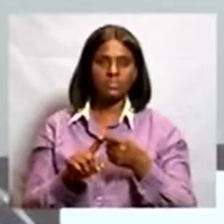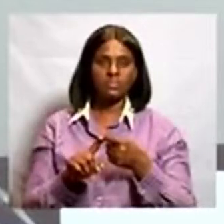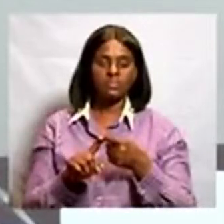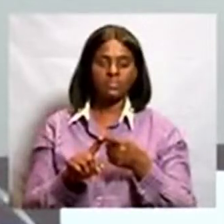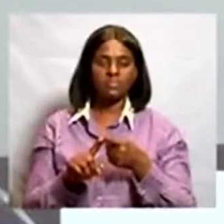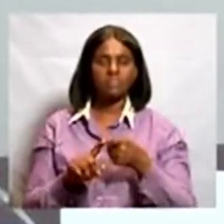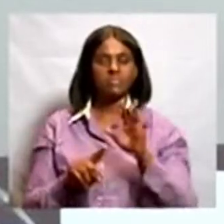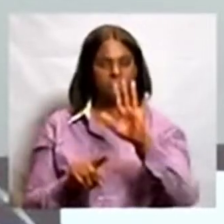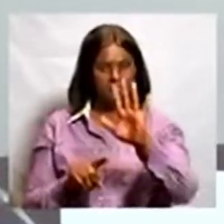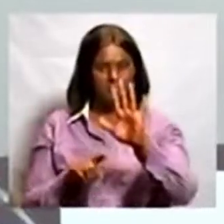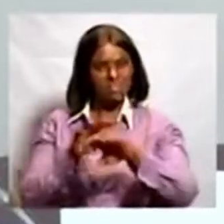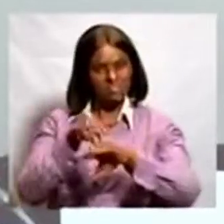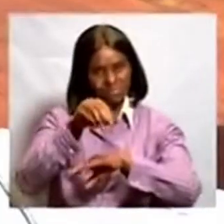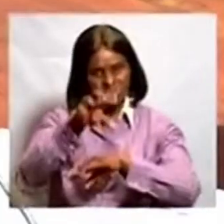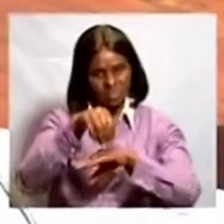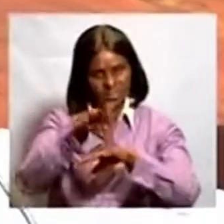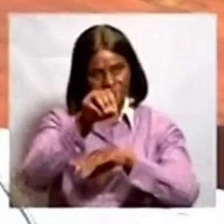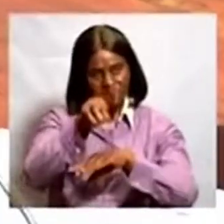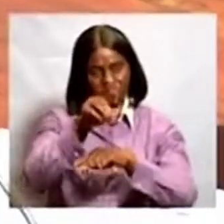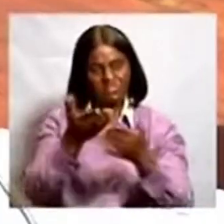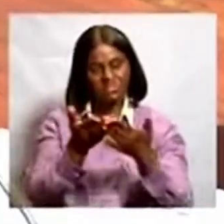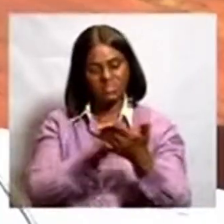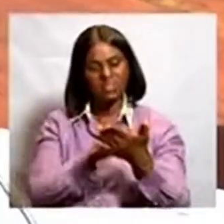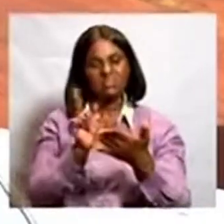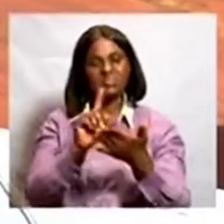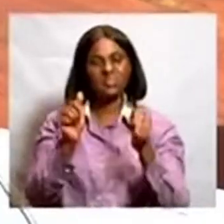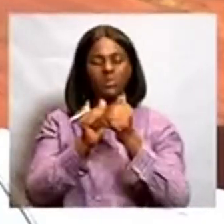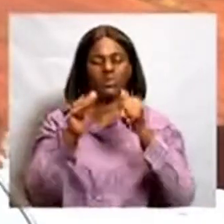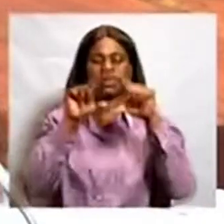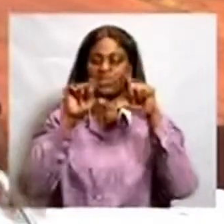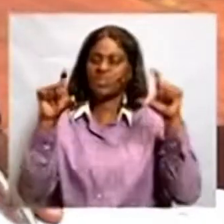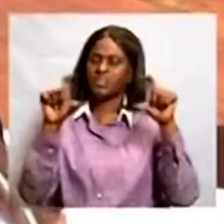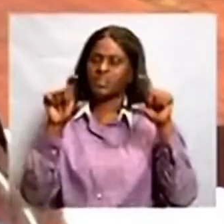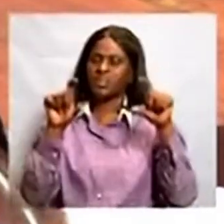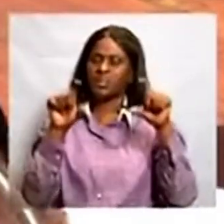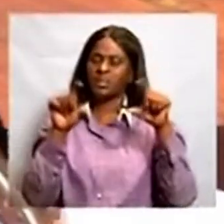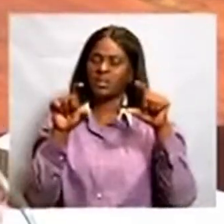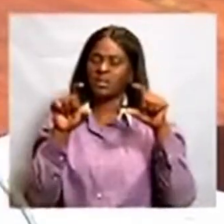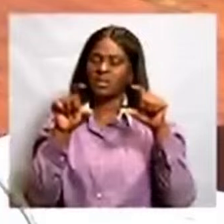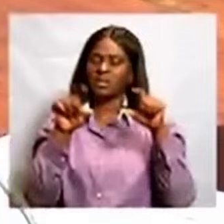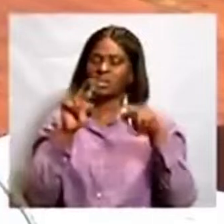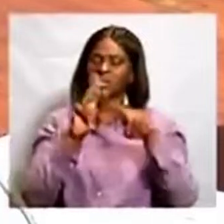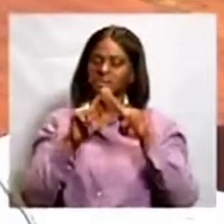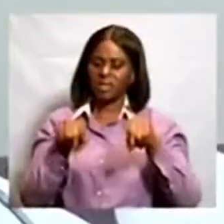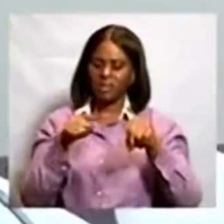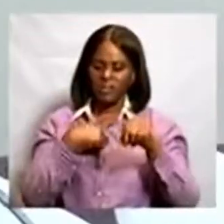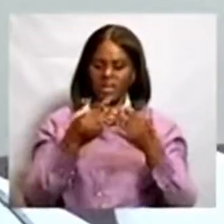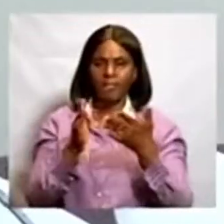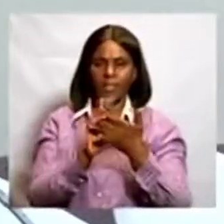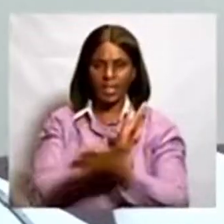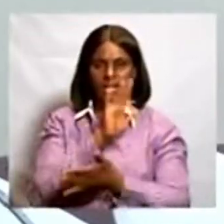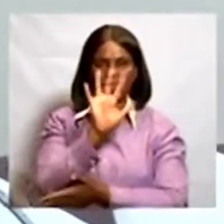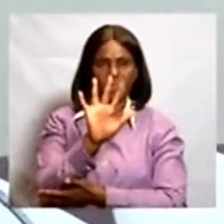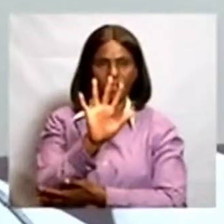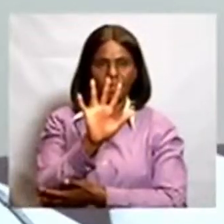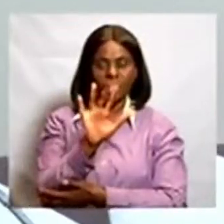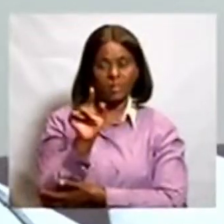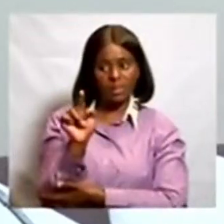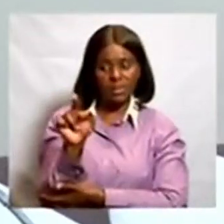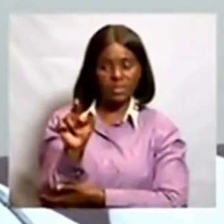I think you guide us with the page you are and the paragraph. Sometimes we lose you. Okay, so Chair, I'm on page 5 on